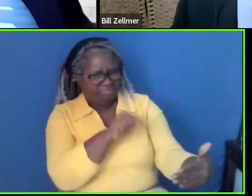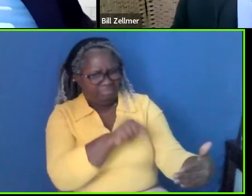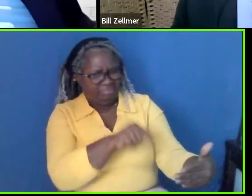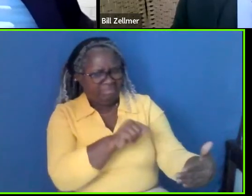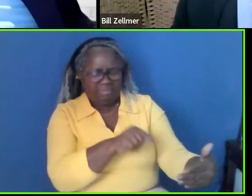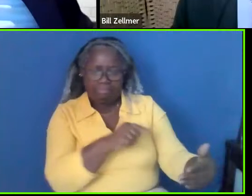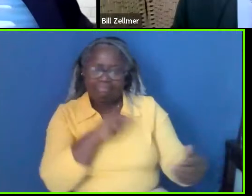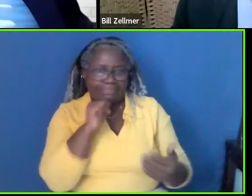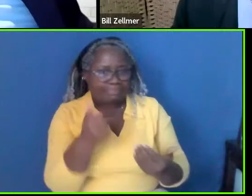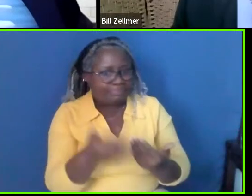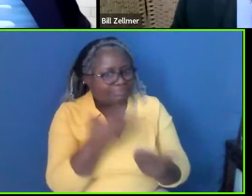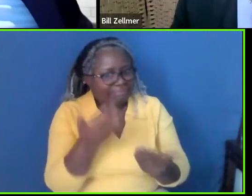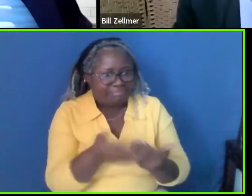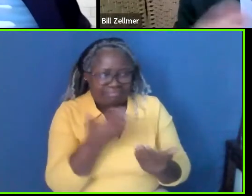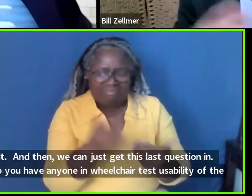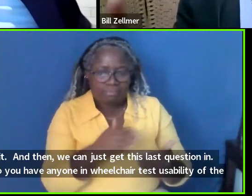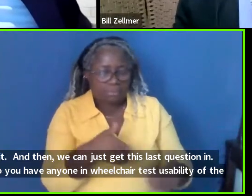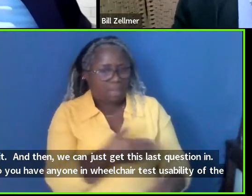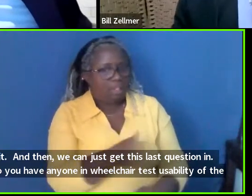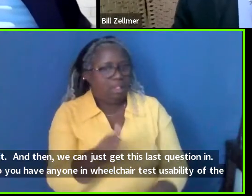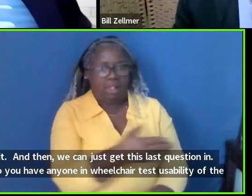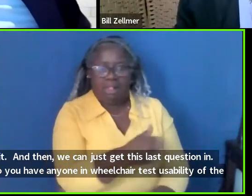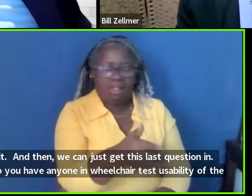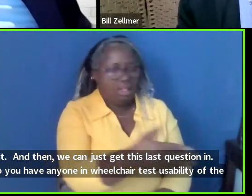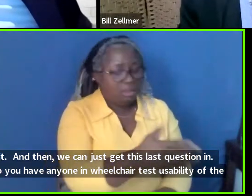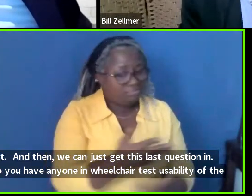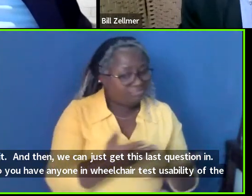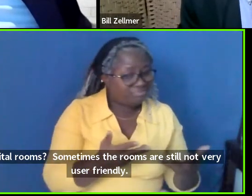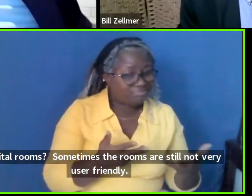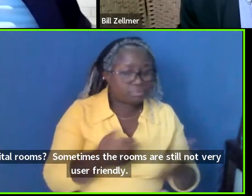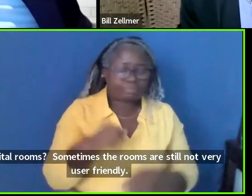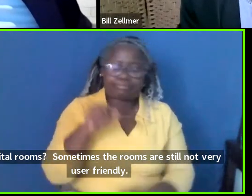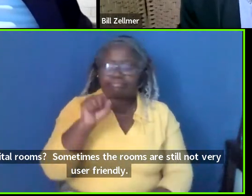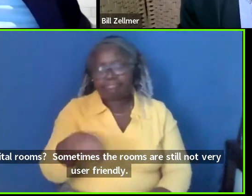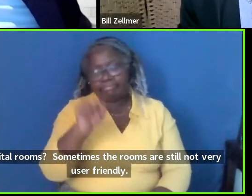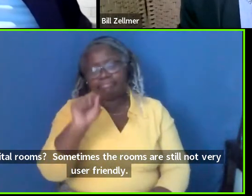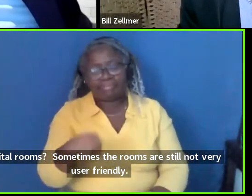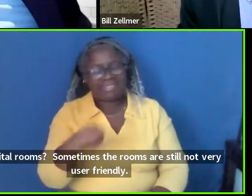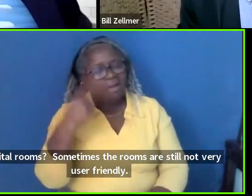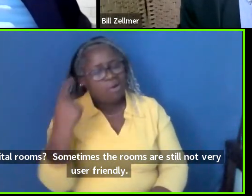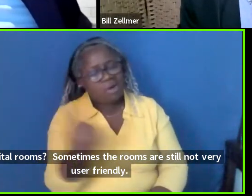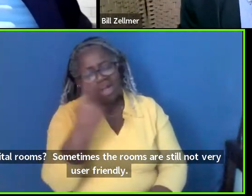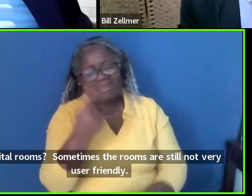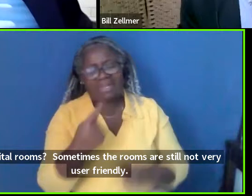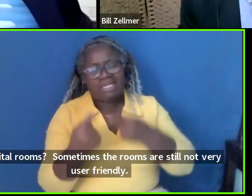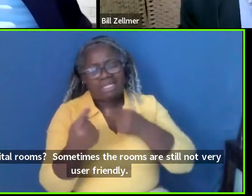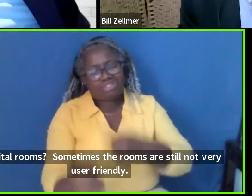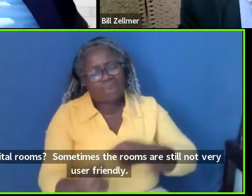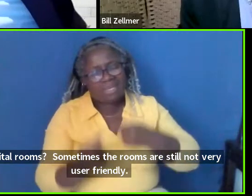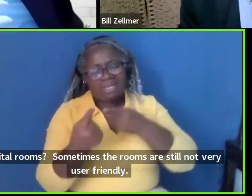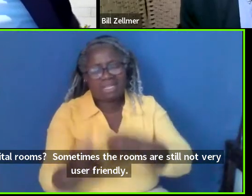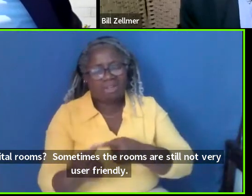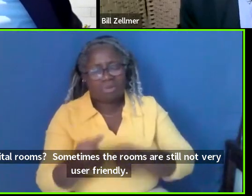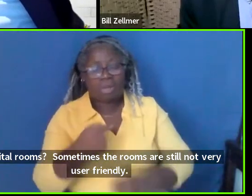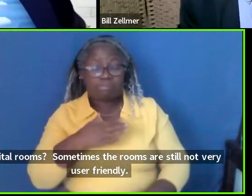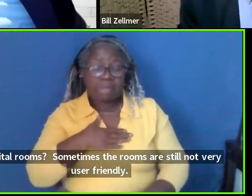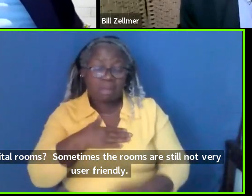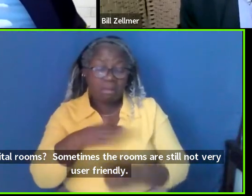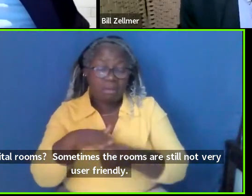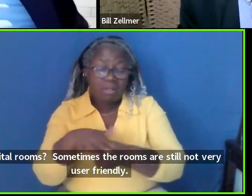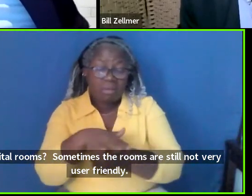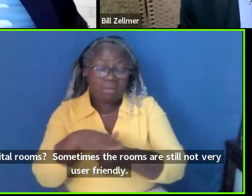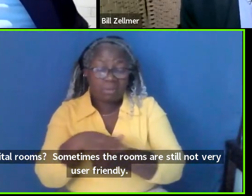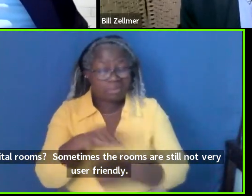It's a constant issue. And we have a wide range. We have 24 hospitals. They're all a little different. Some